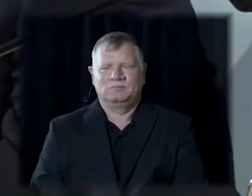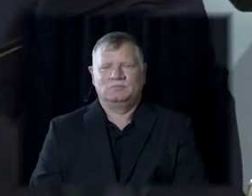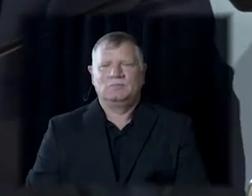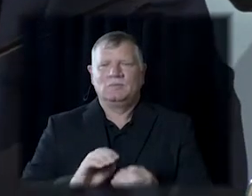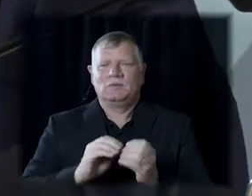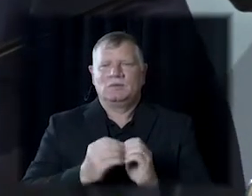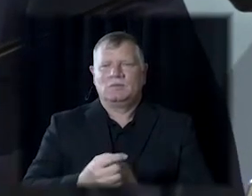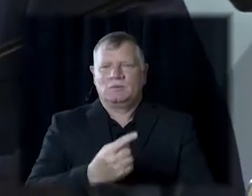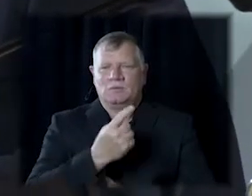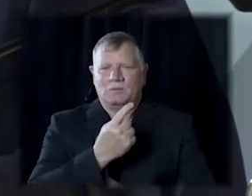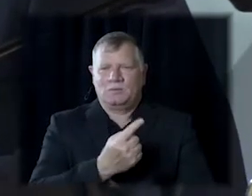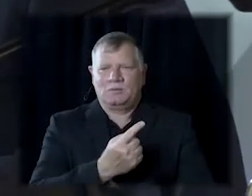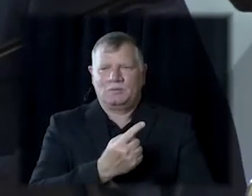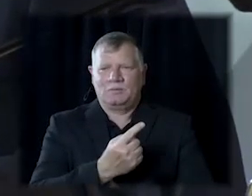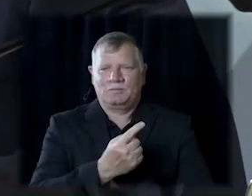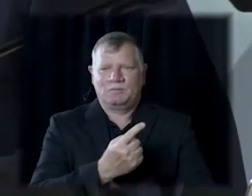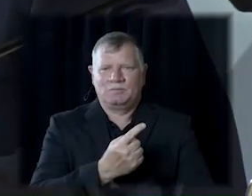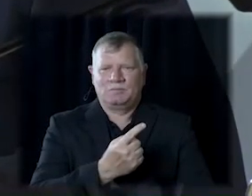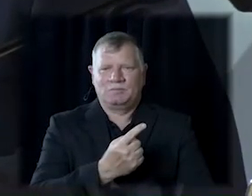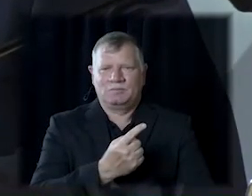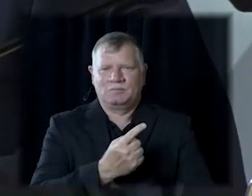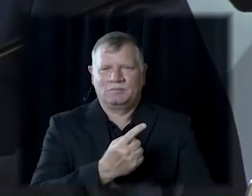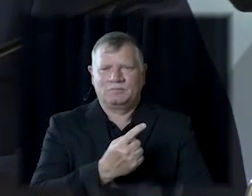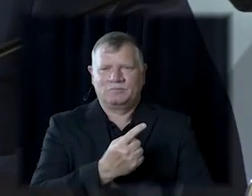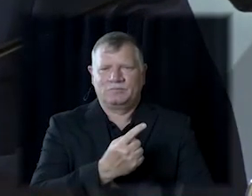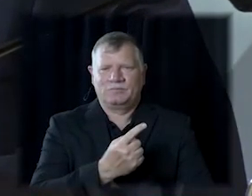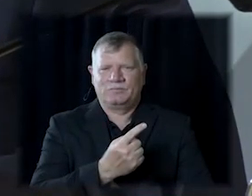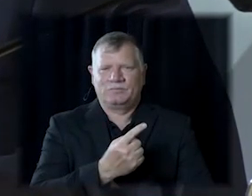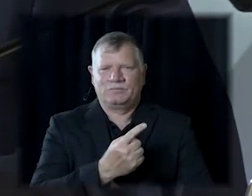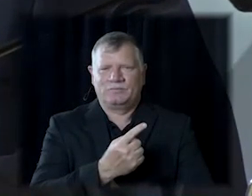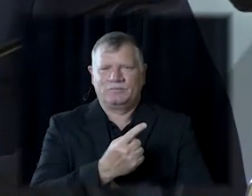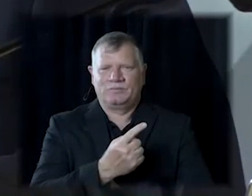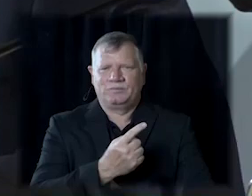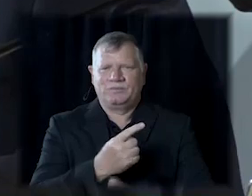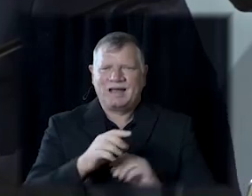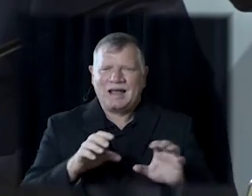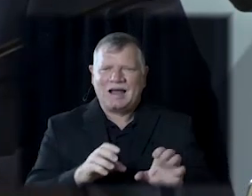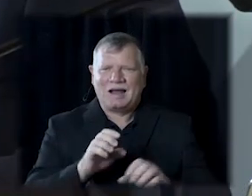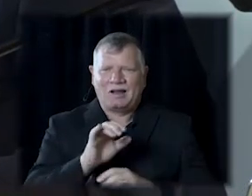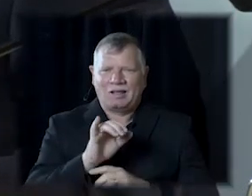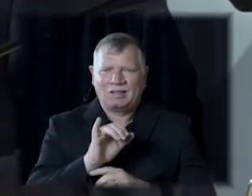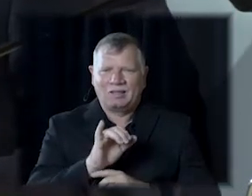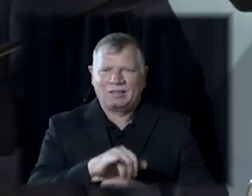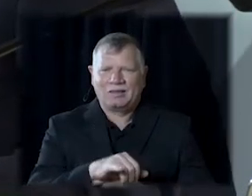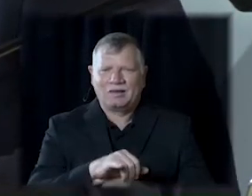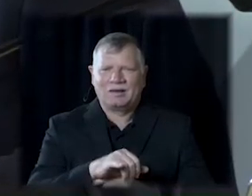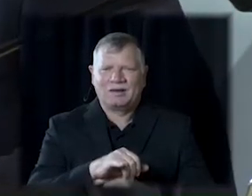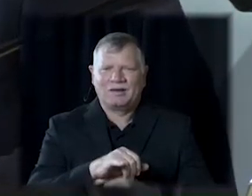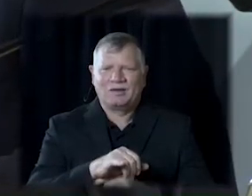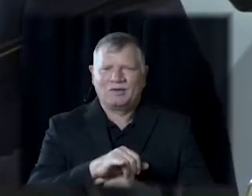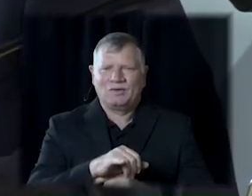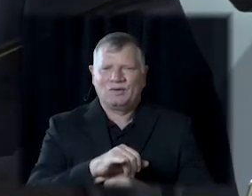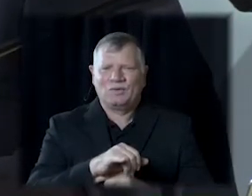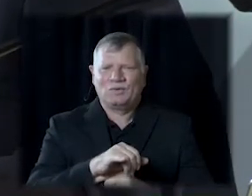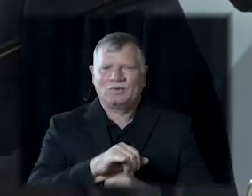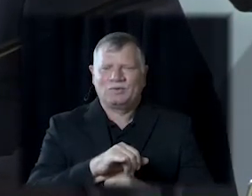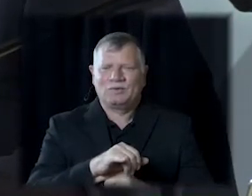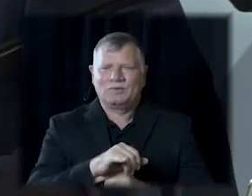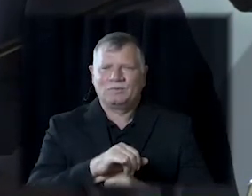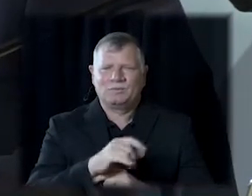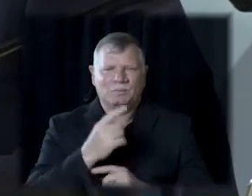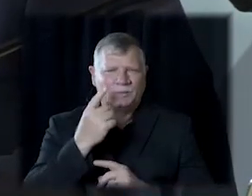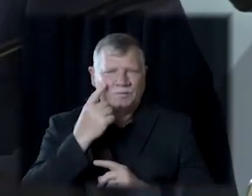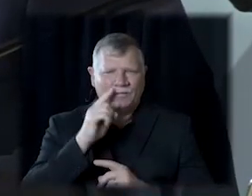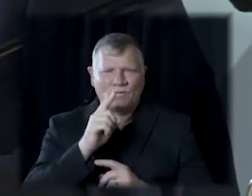Number one is actions that could be brought regarding